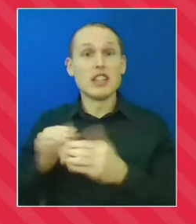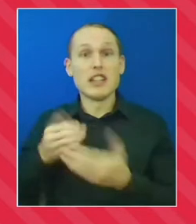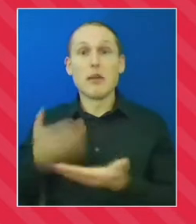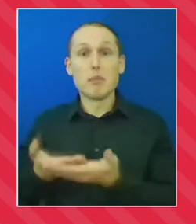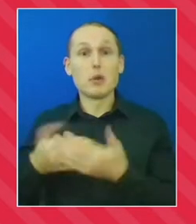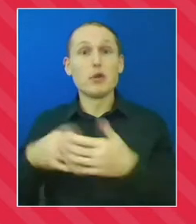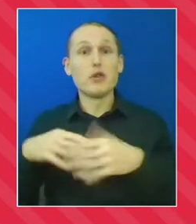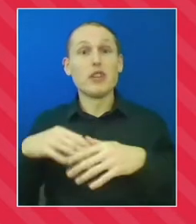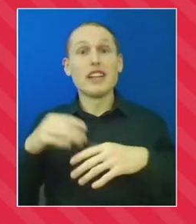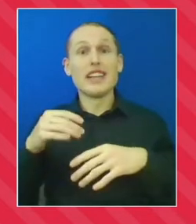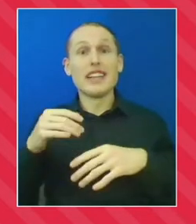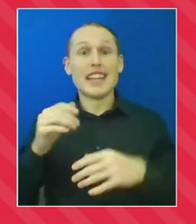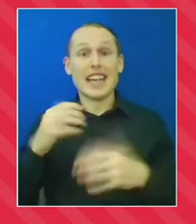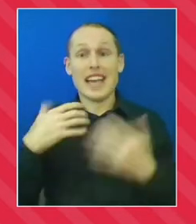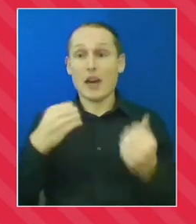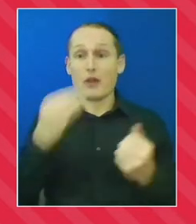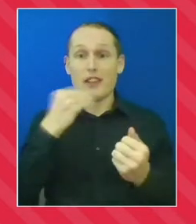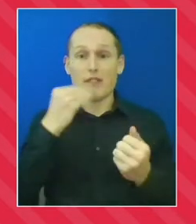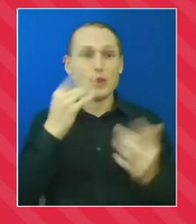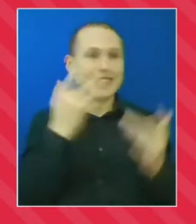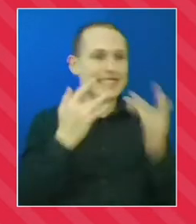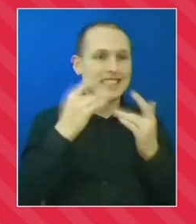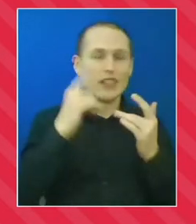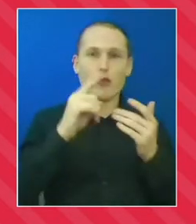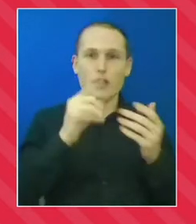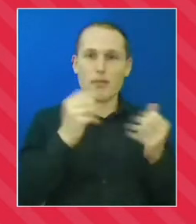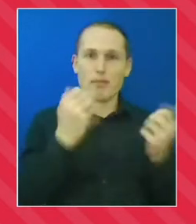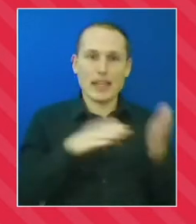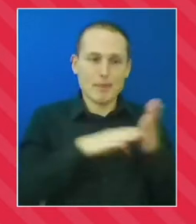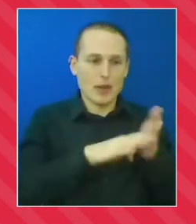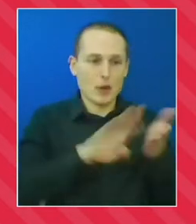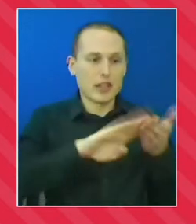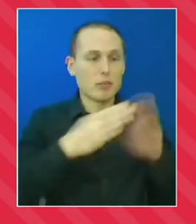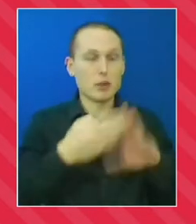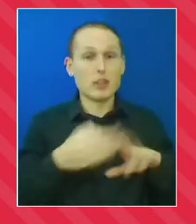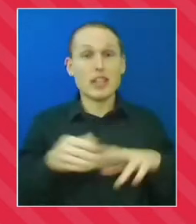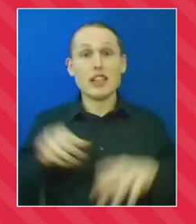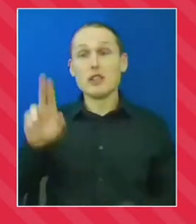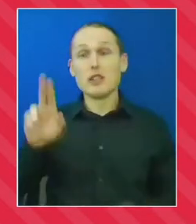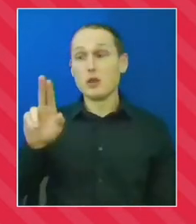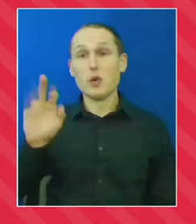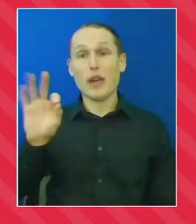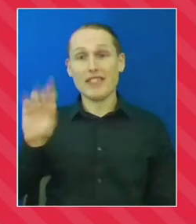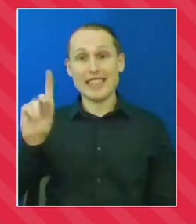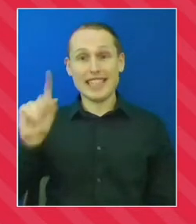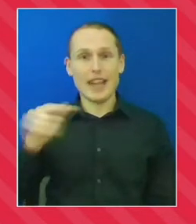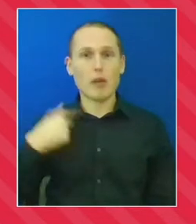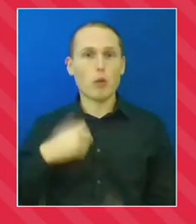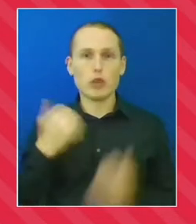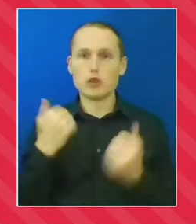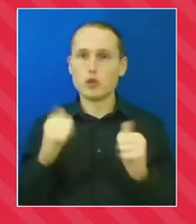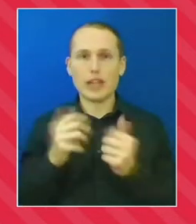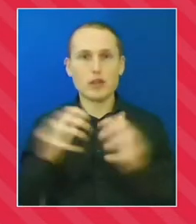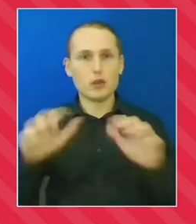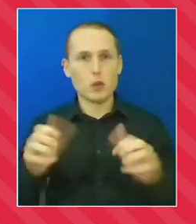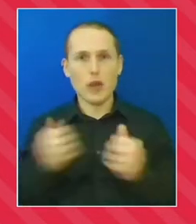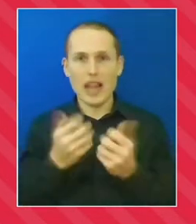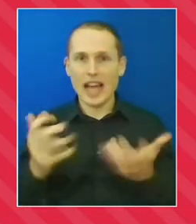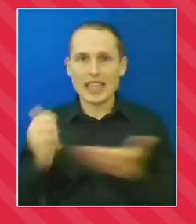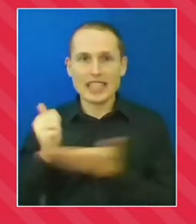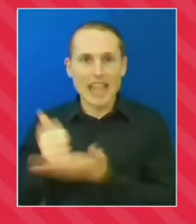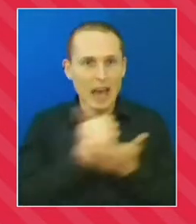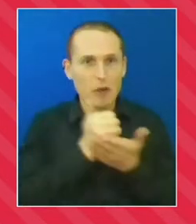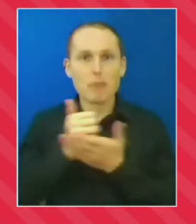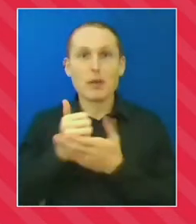racism. So at USDA, we're trying to do a lot to help. And we have a lot of activities underway, and we are working hard to